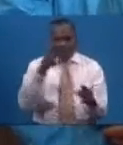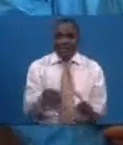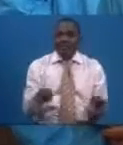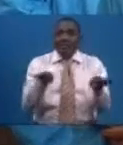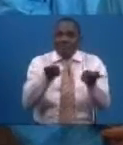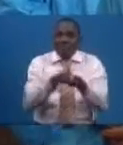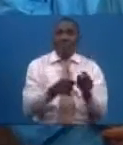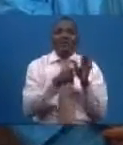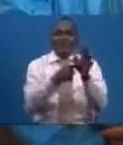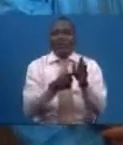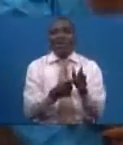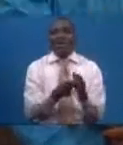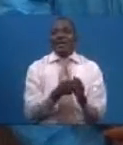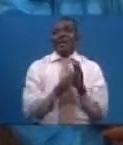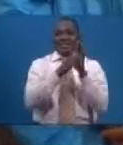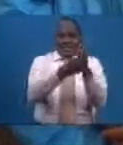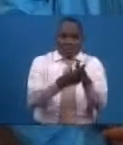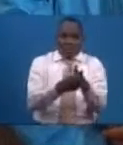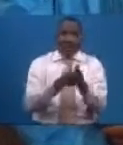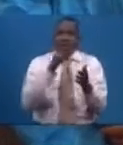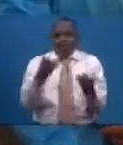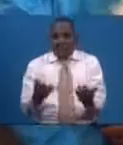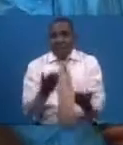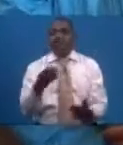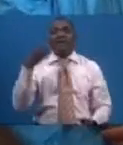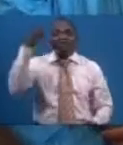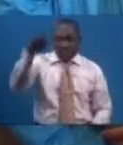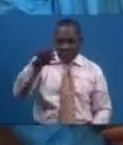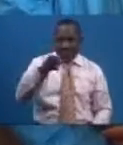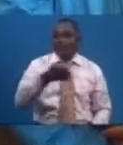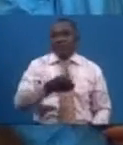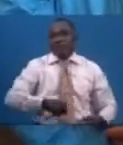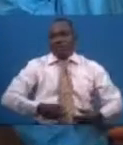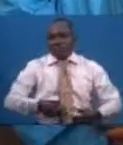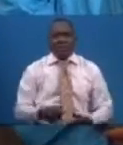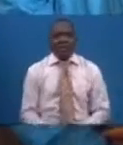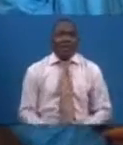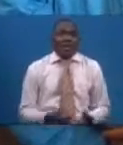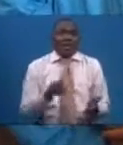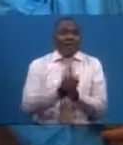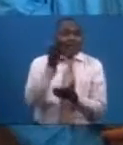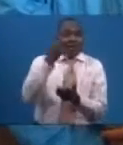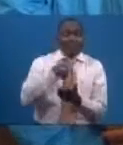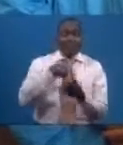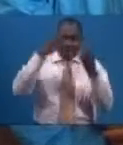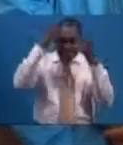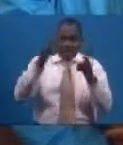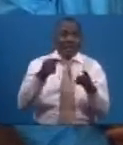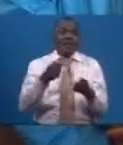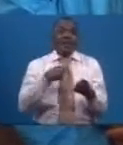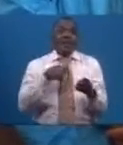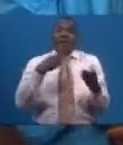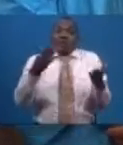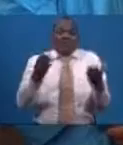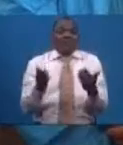an example, not just for our time, but for times of people to come. And that is why I was determined very, very early